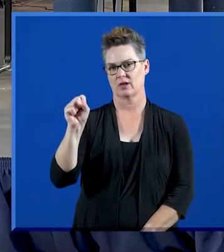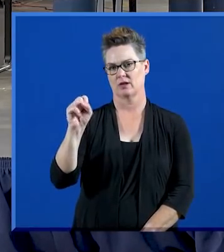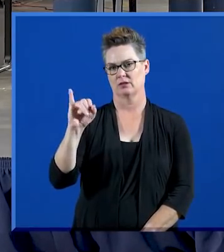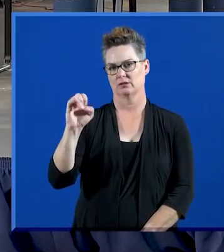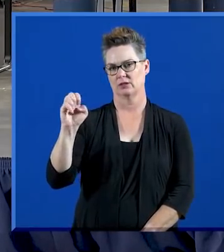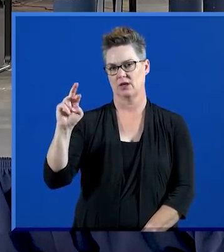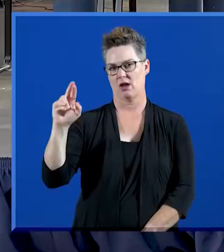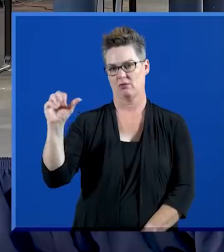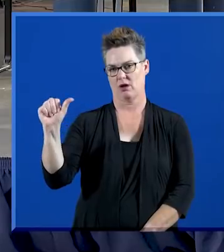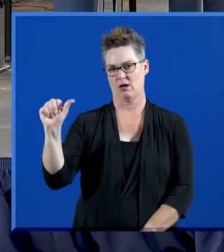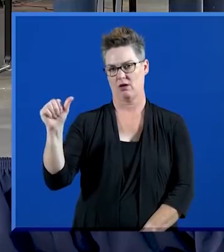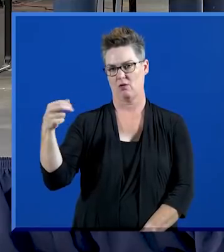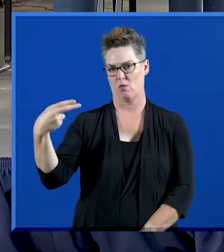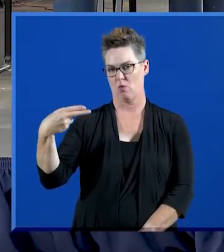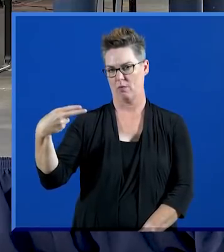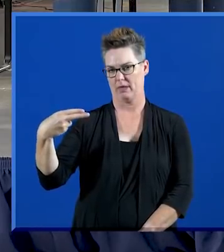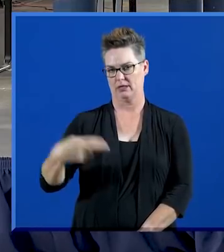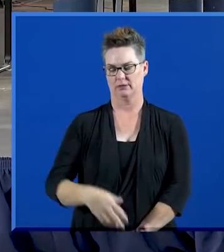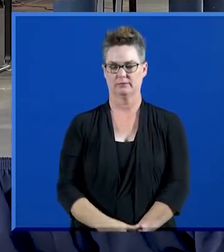Sierra Holman.